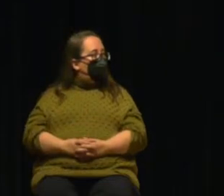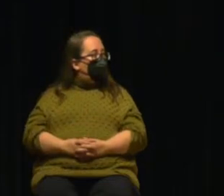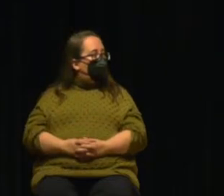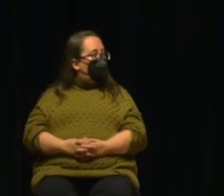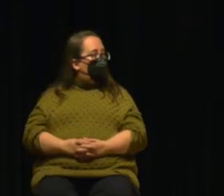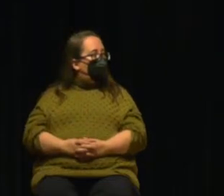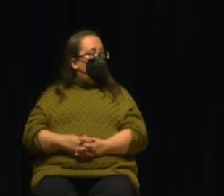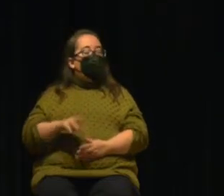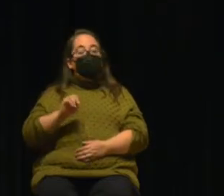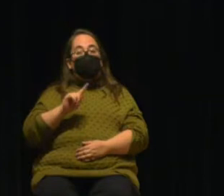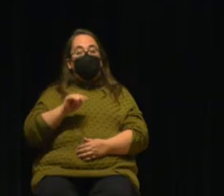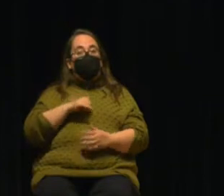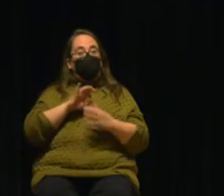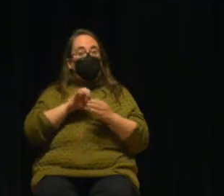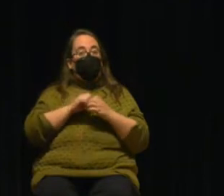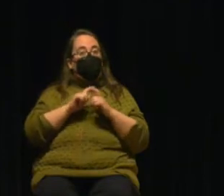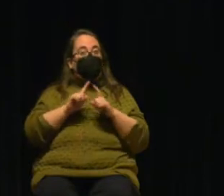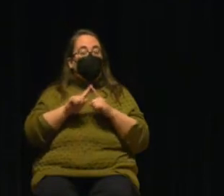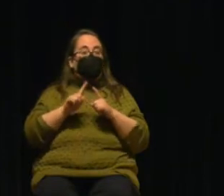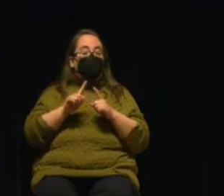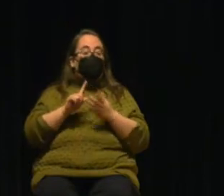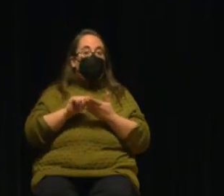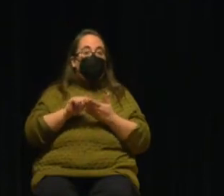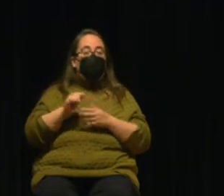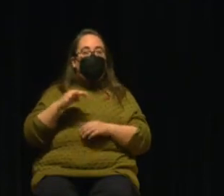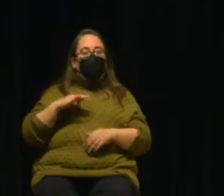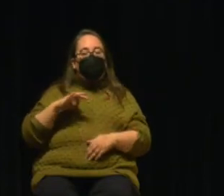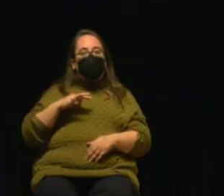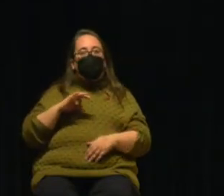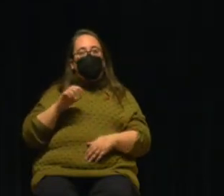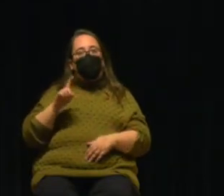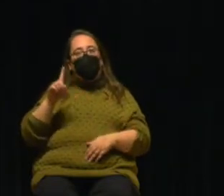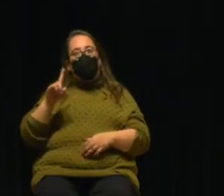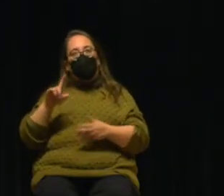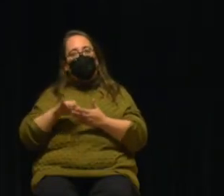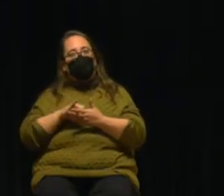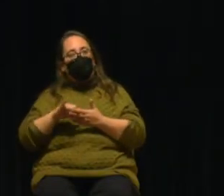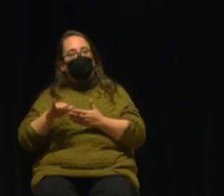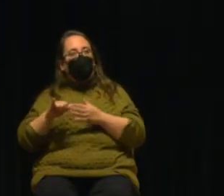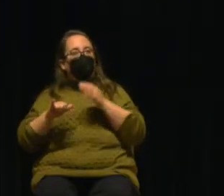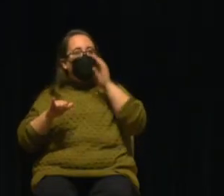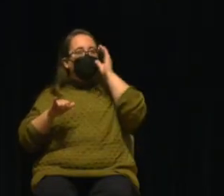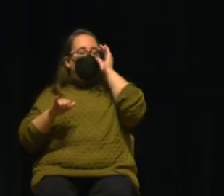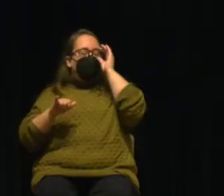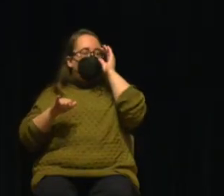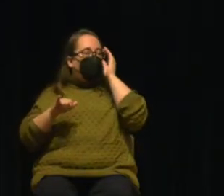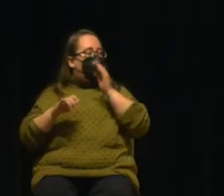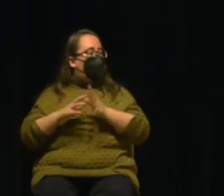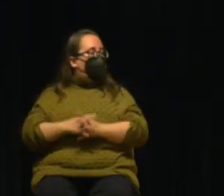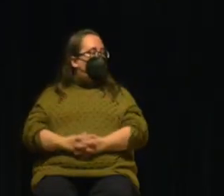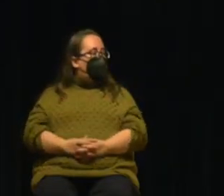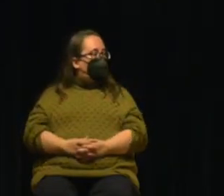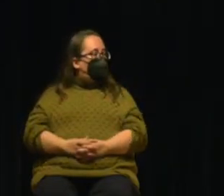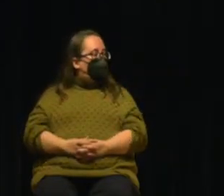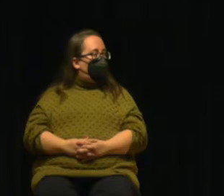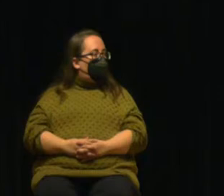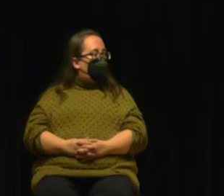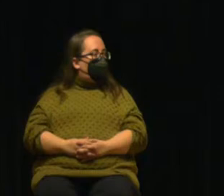in Pittsburgh or in upstate New York or in Ohio, one of those upstates, as far